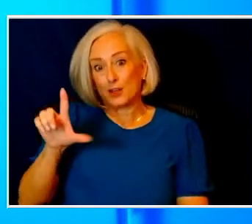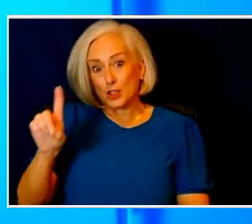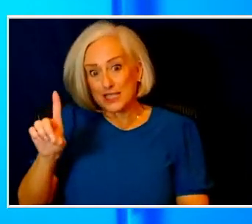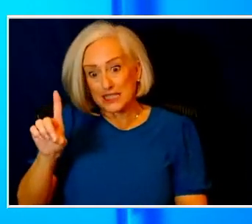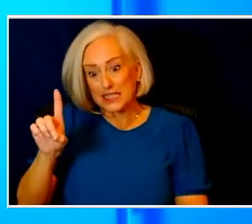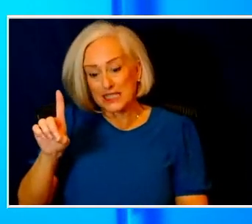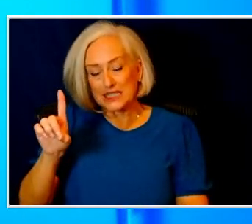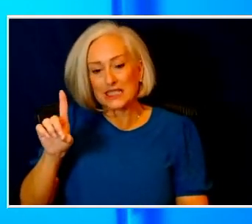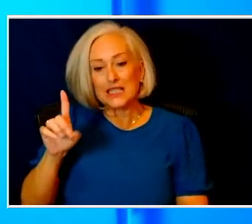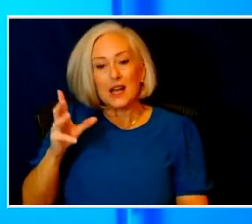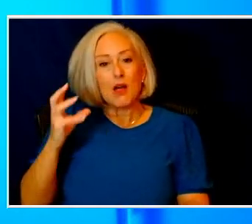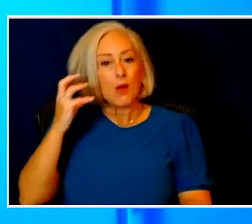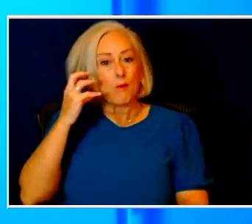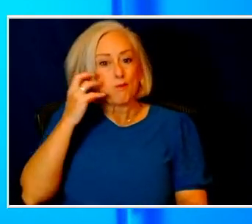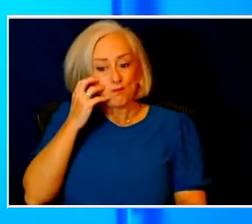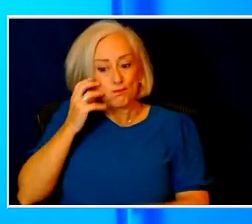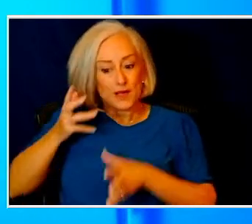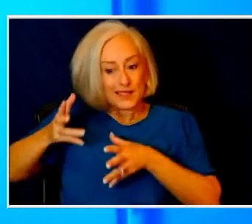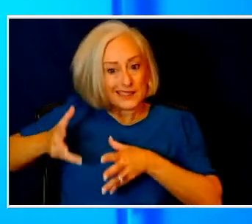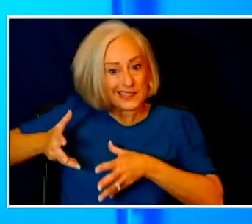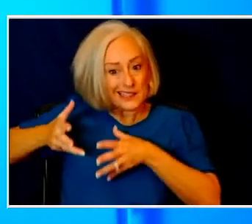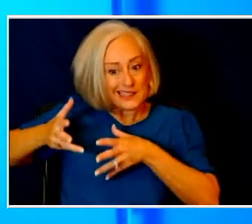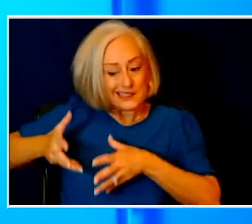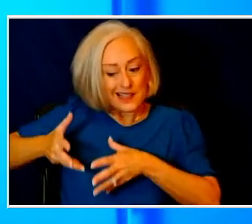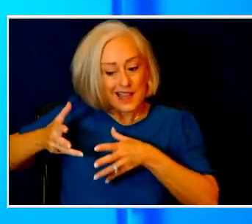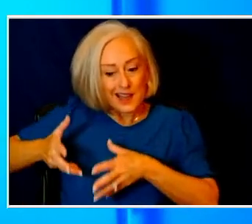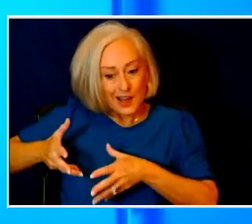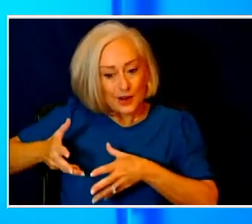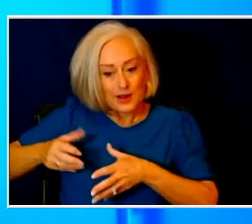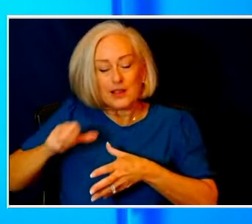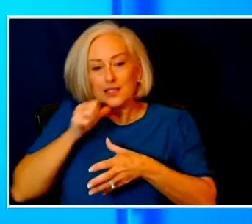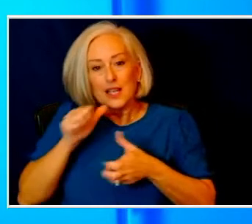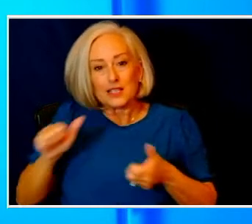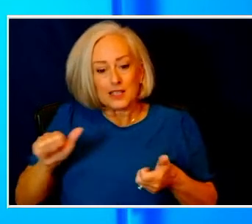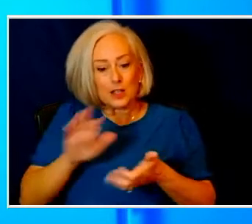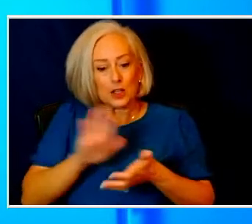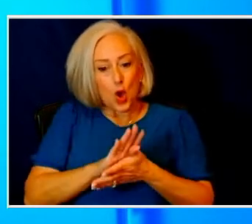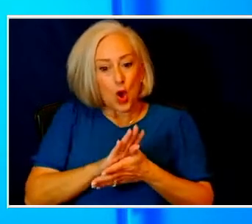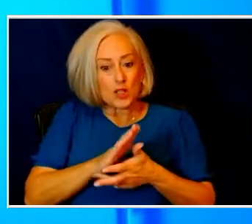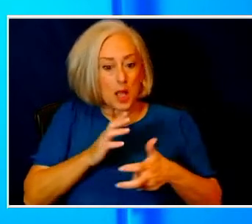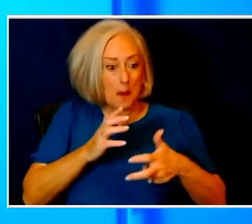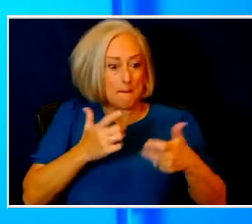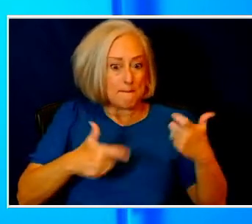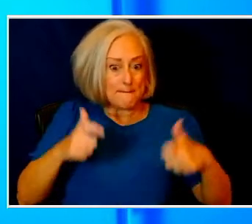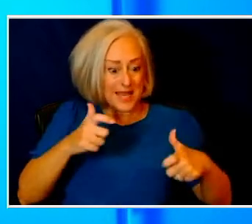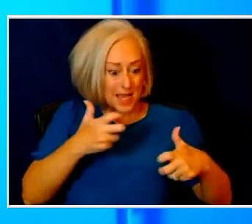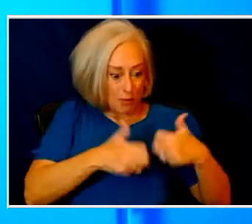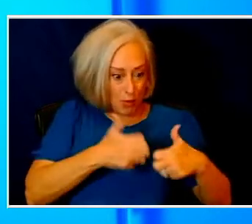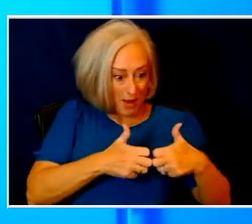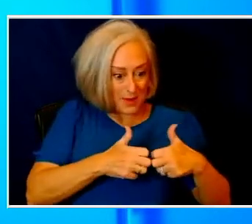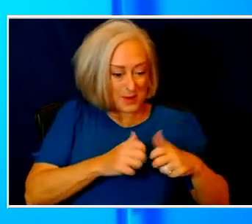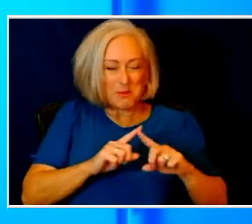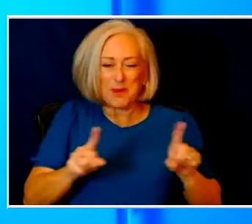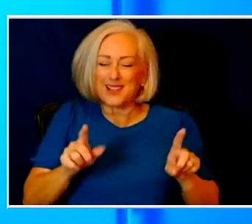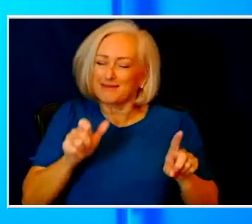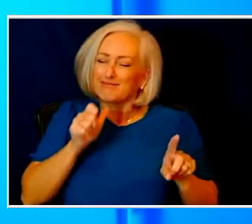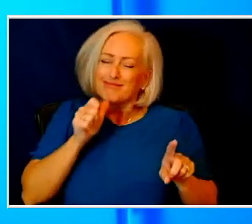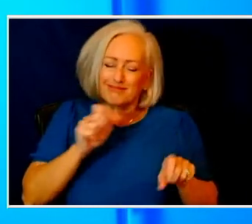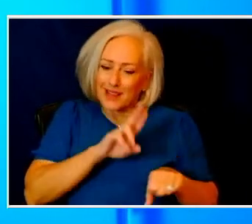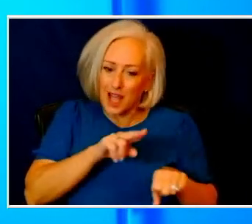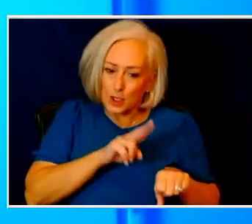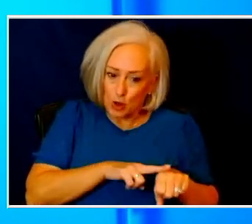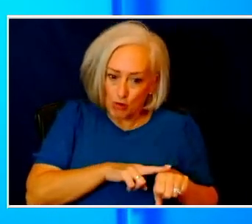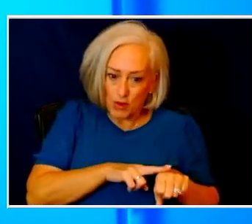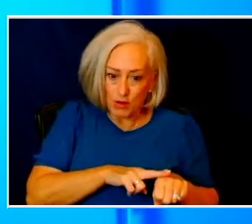major problems in the liver, but it's certainly abnormal. But in about 20 or 25% of people who have fatty